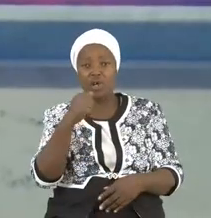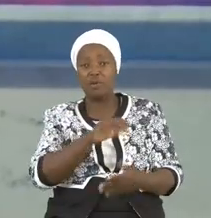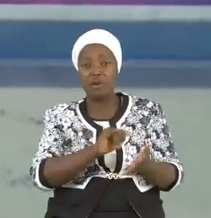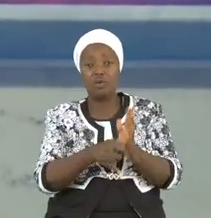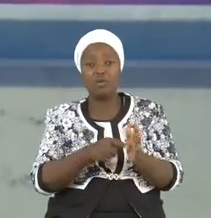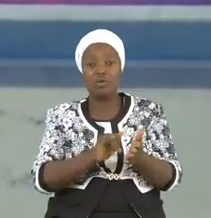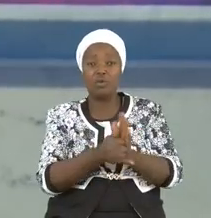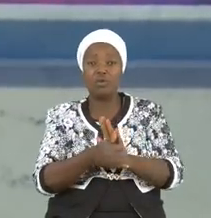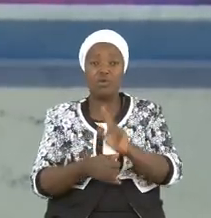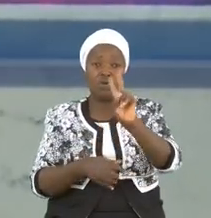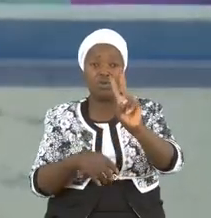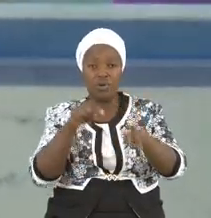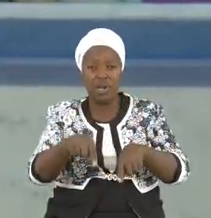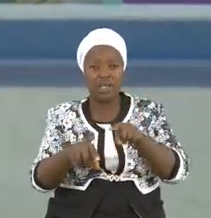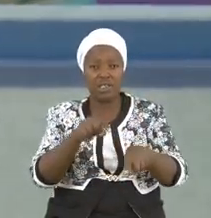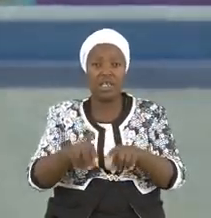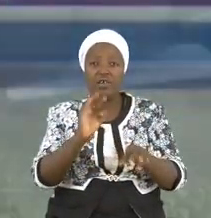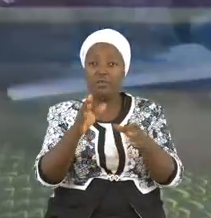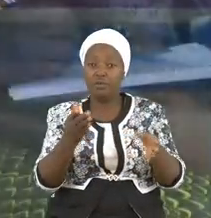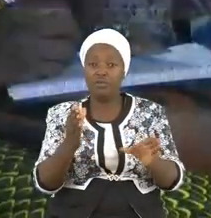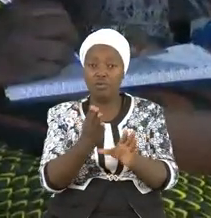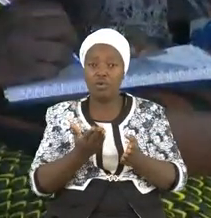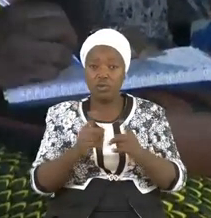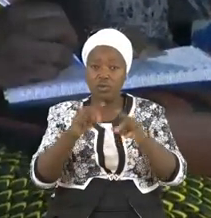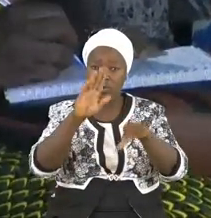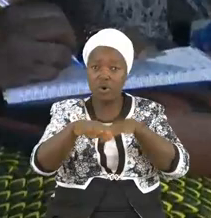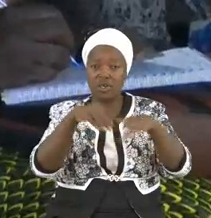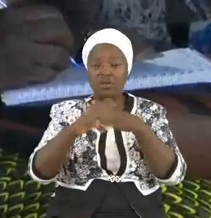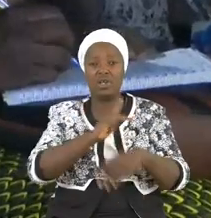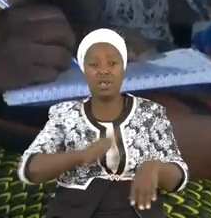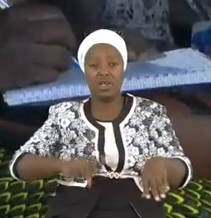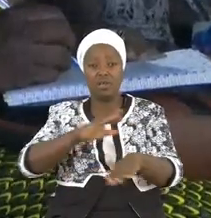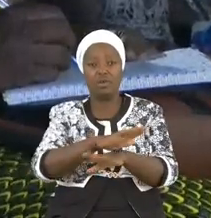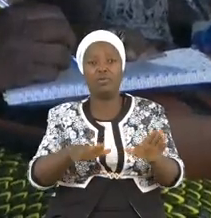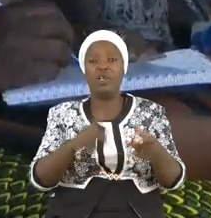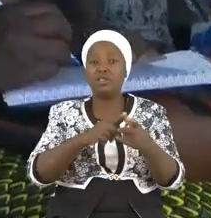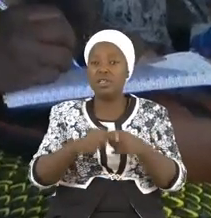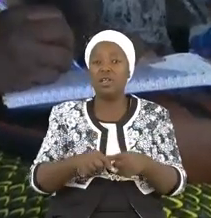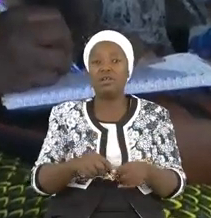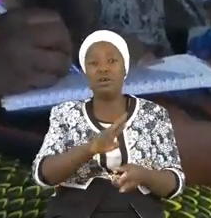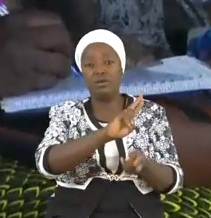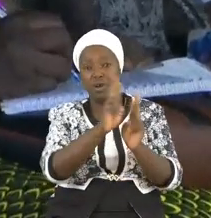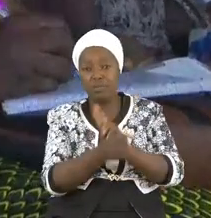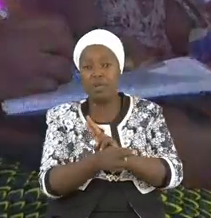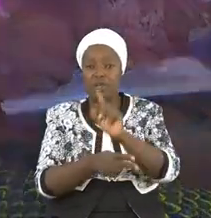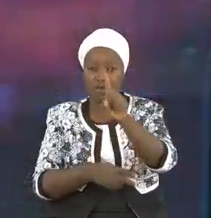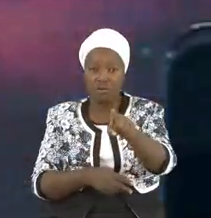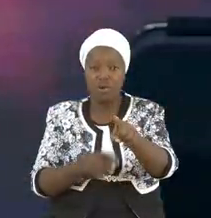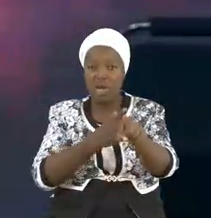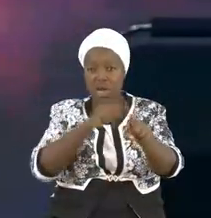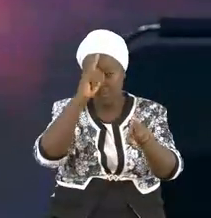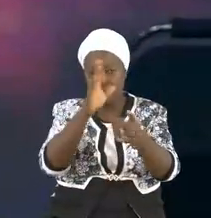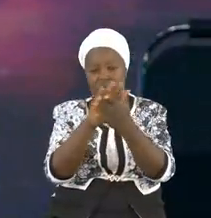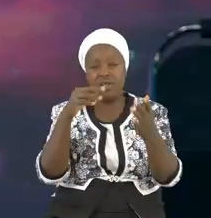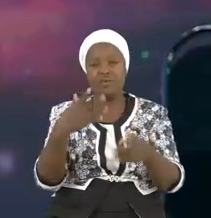walk into the kingdom, repent ye and believe the gospel. Now, what's